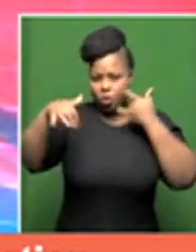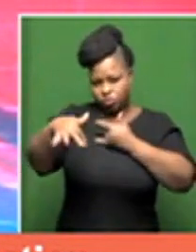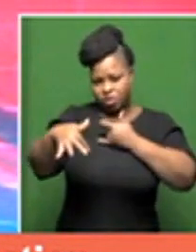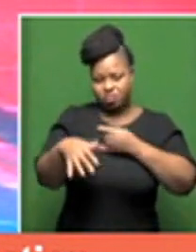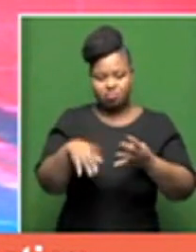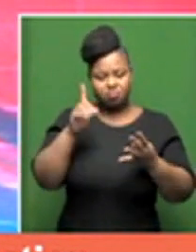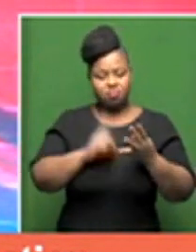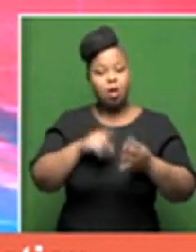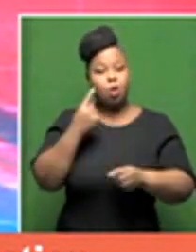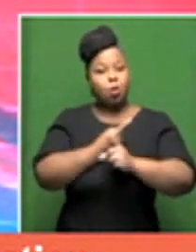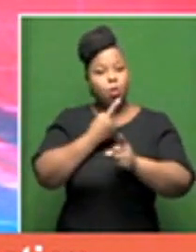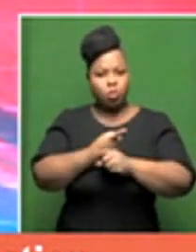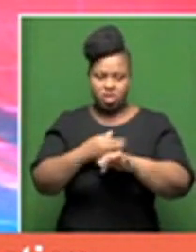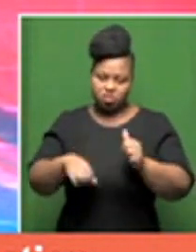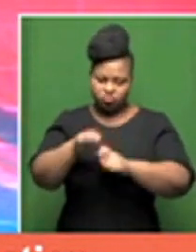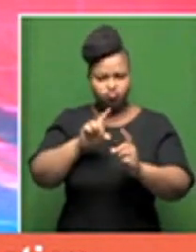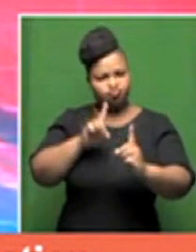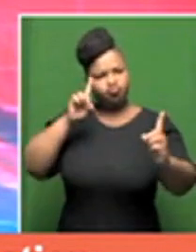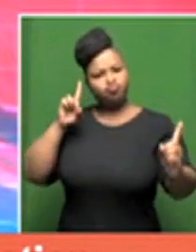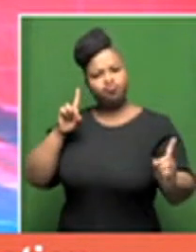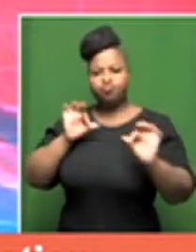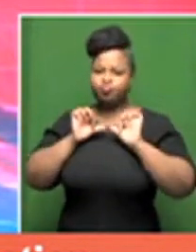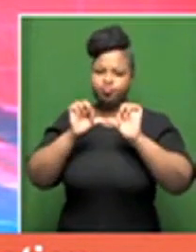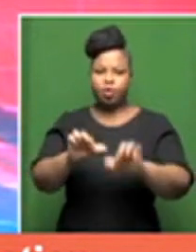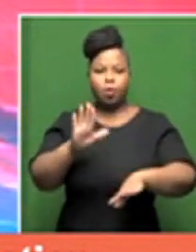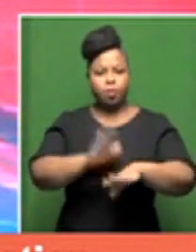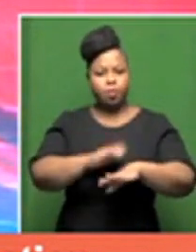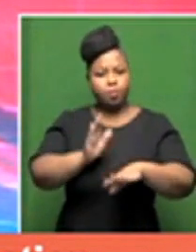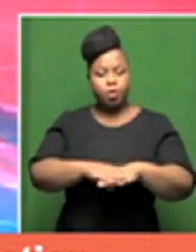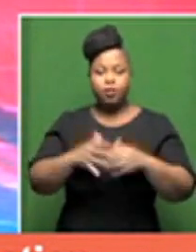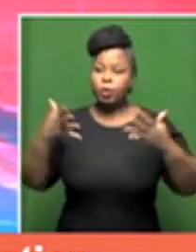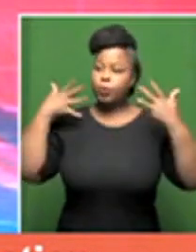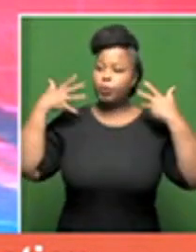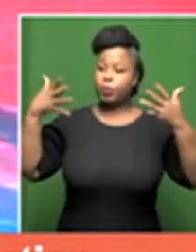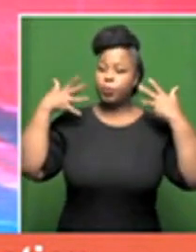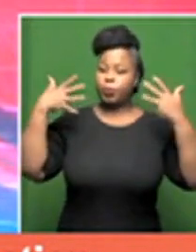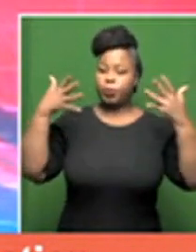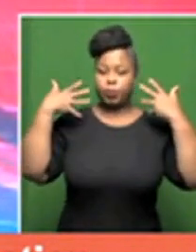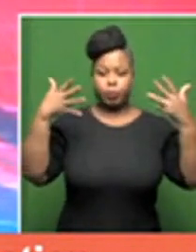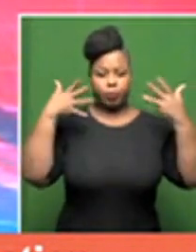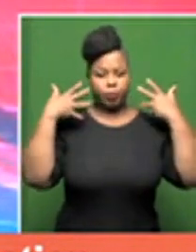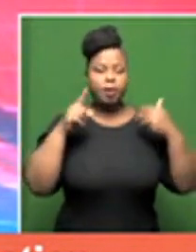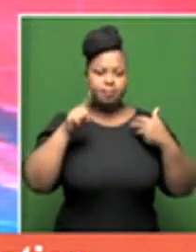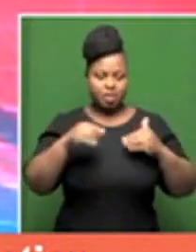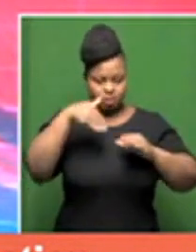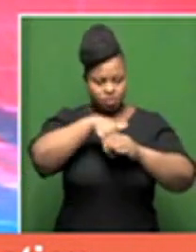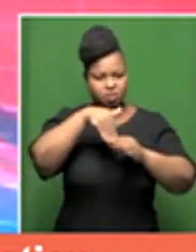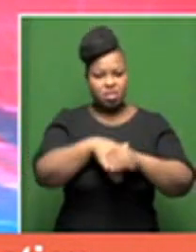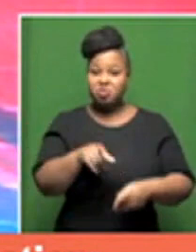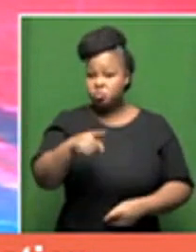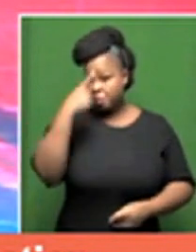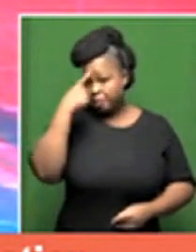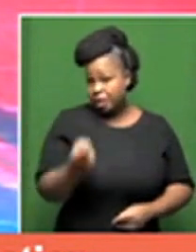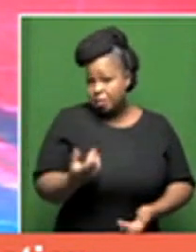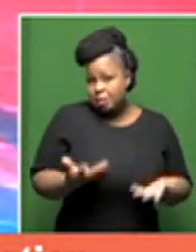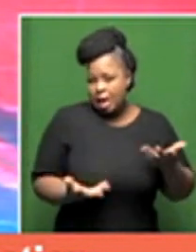We must all continue to practice social distancing and ensure proper ventilation indoors. If you believe